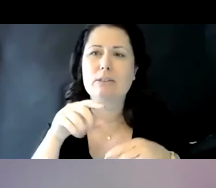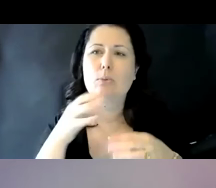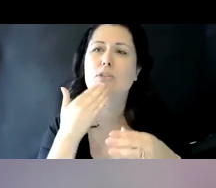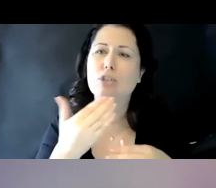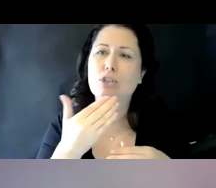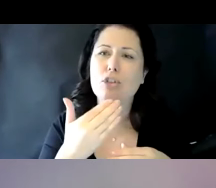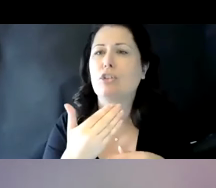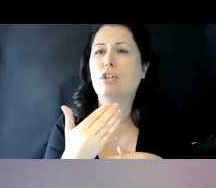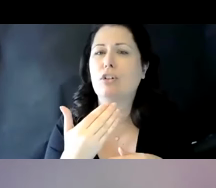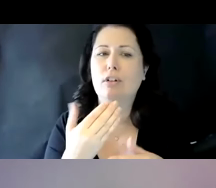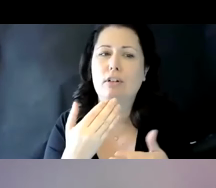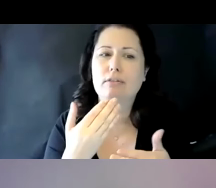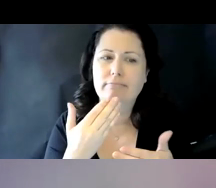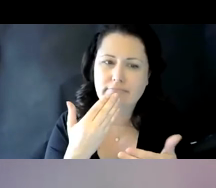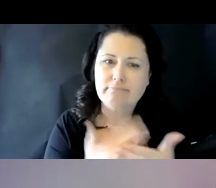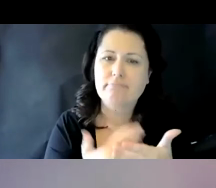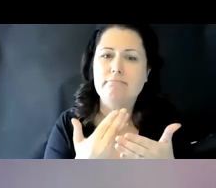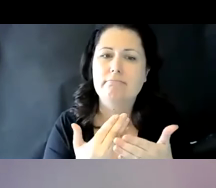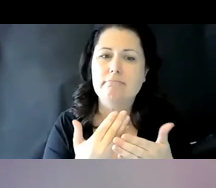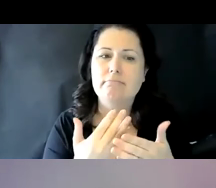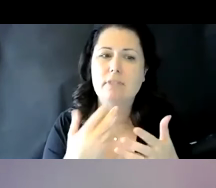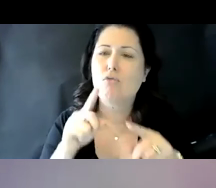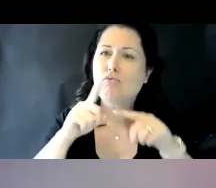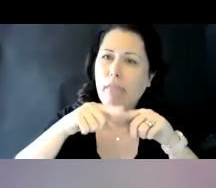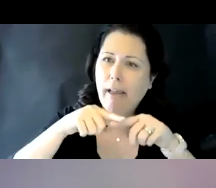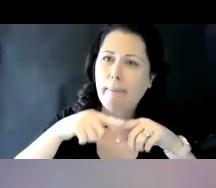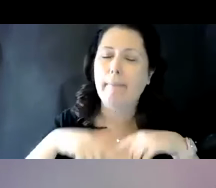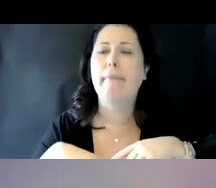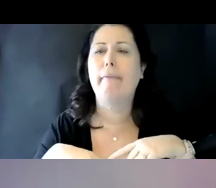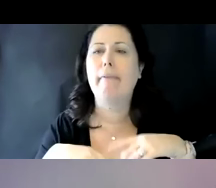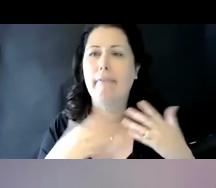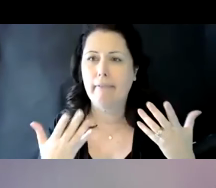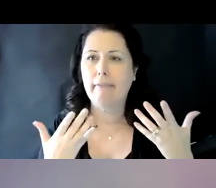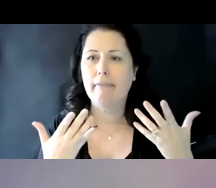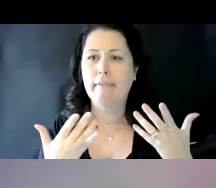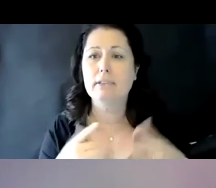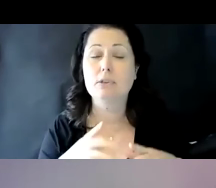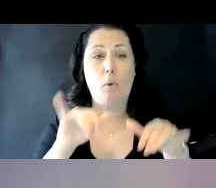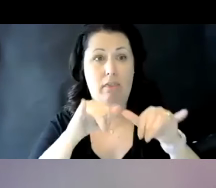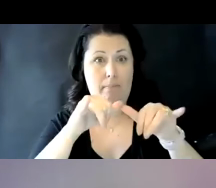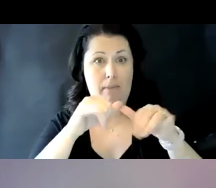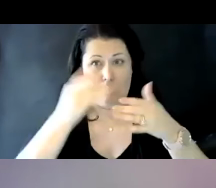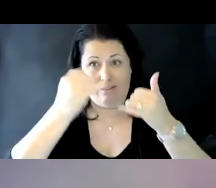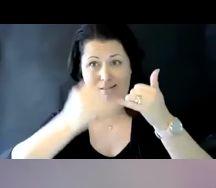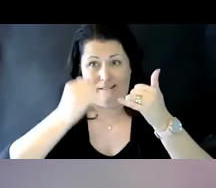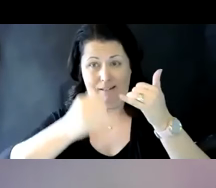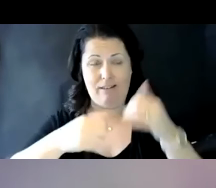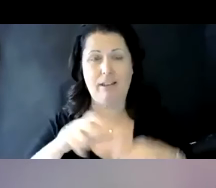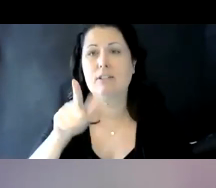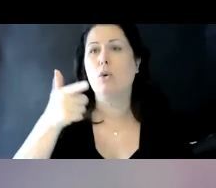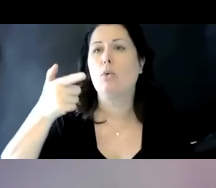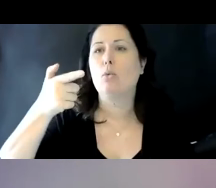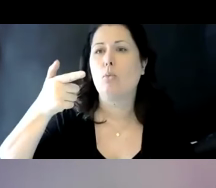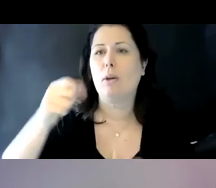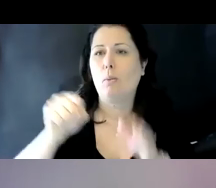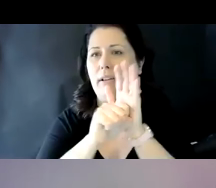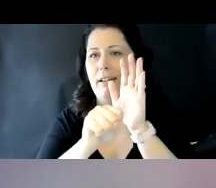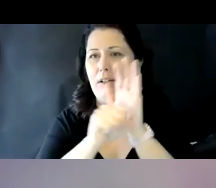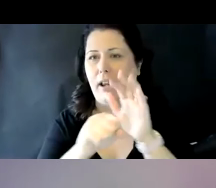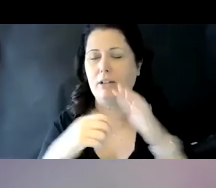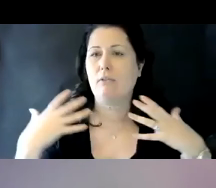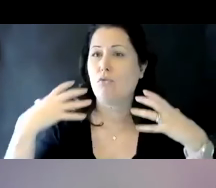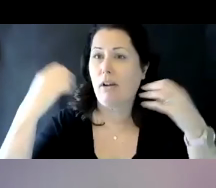underlying factor structure and that it was reliable and robust. So the measure that we ended up with has 21 indicators of